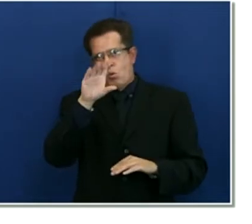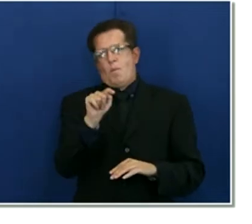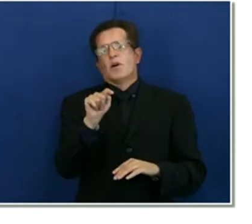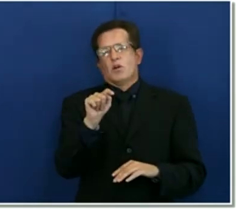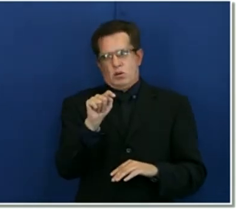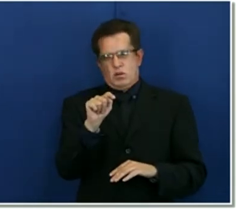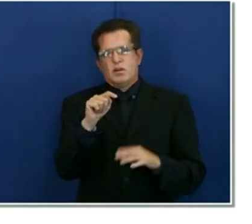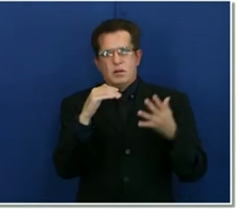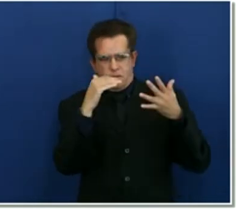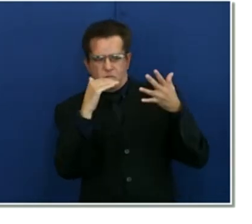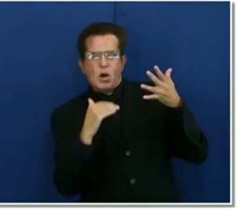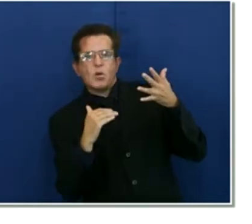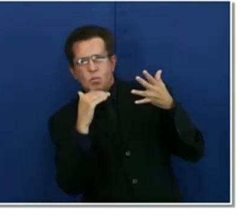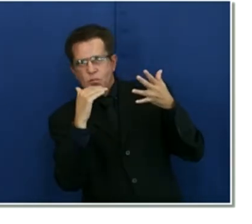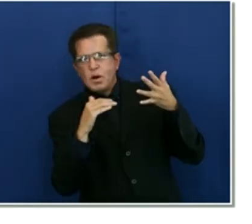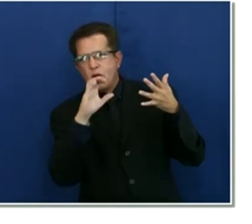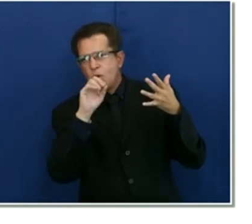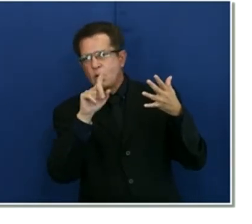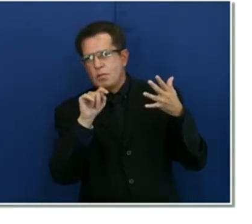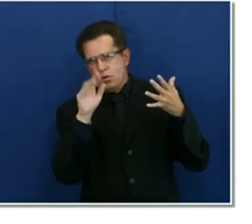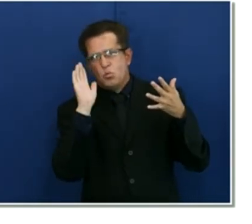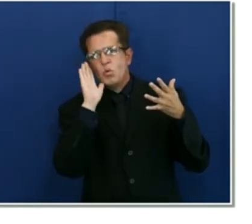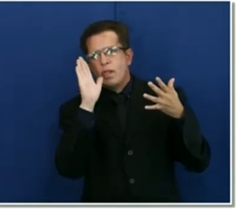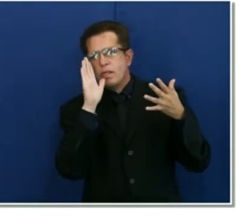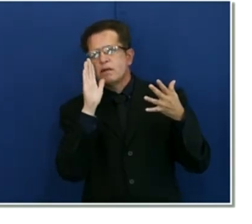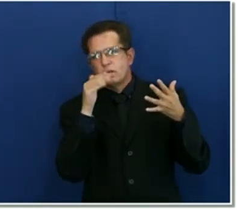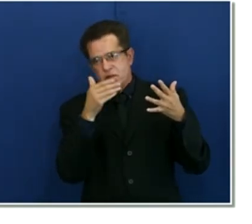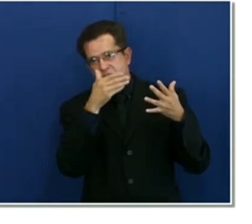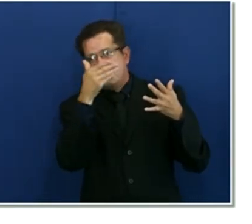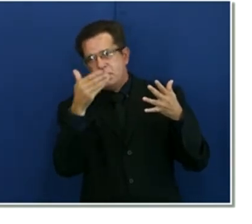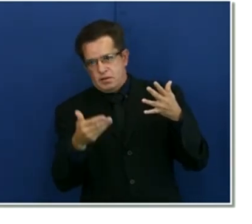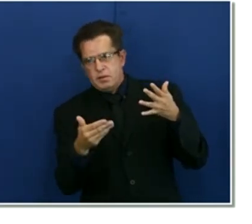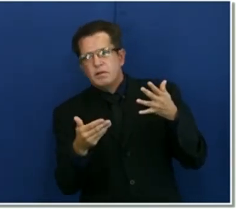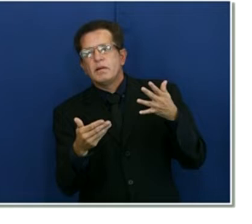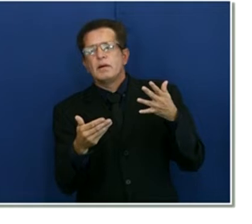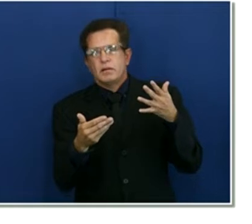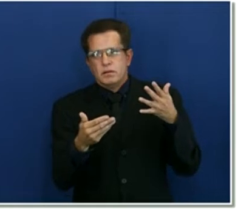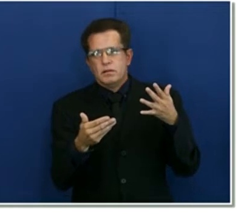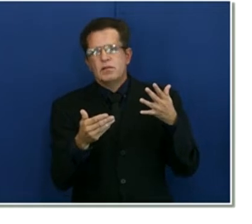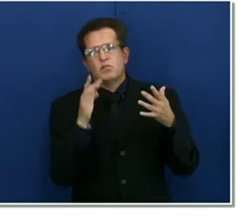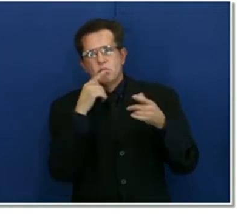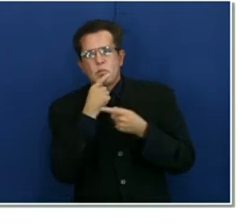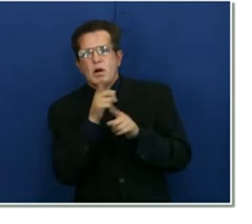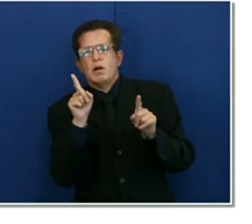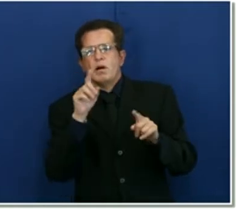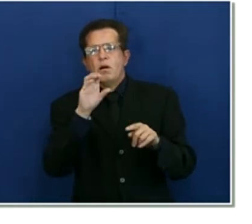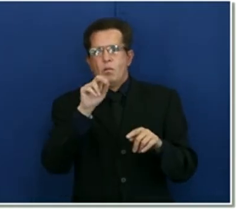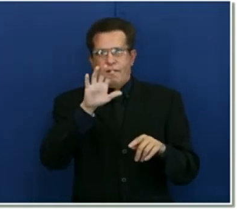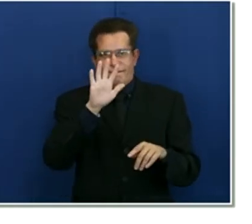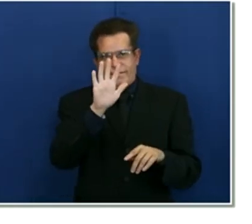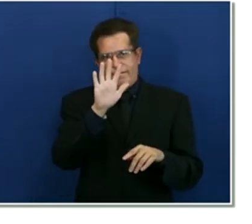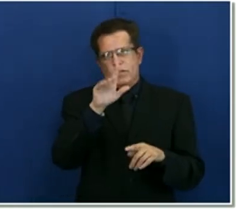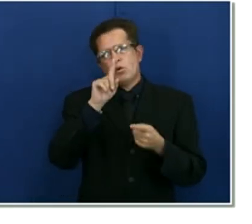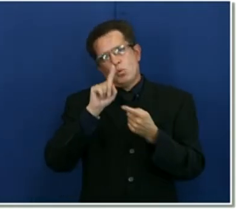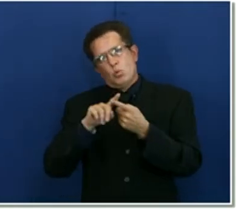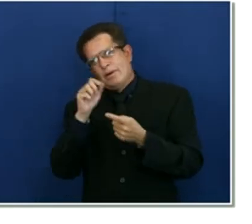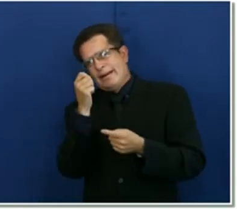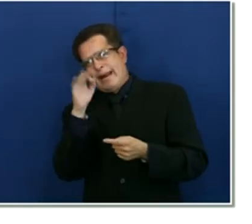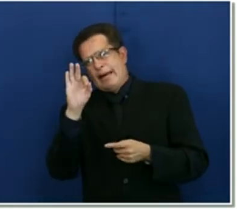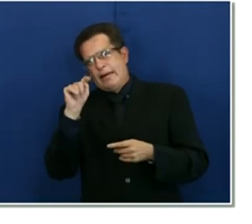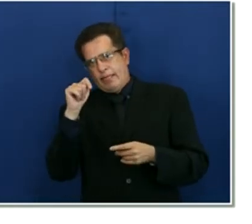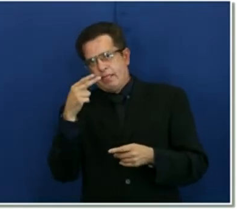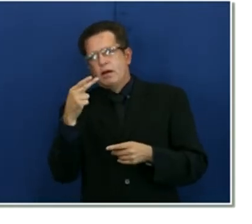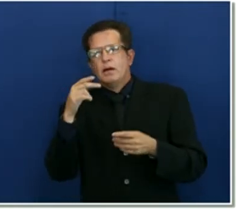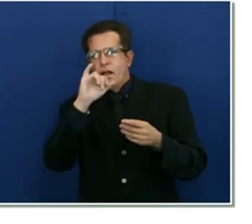the 5th in October, 5th through the 19th, and 1 to